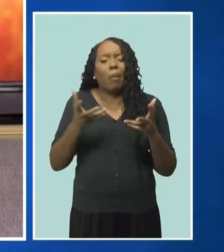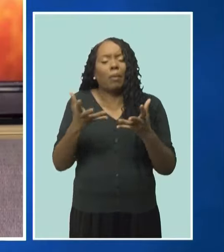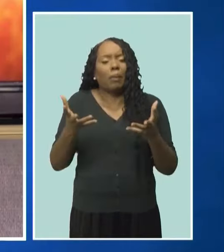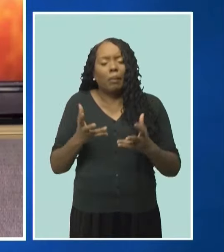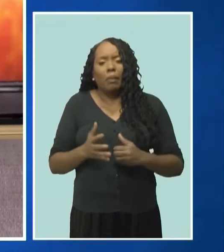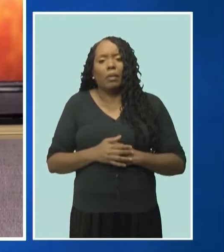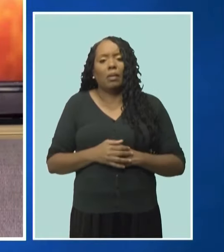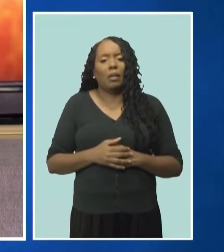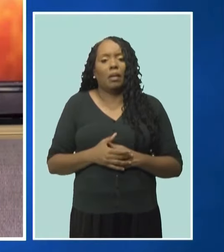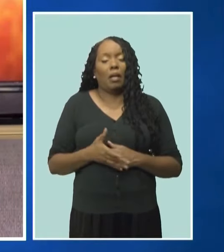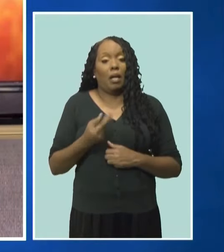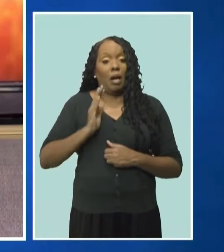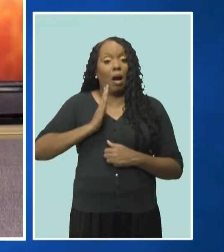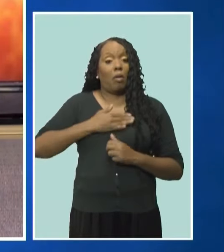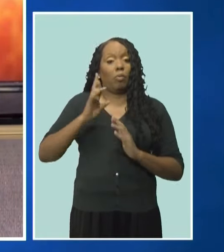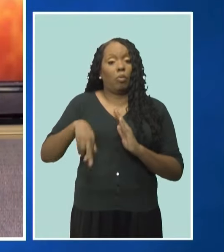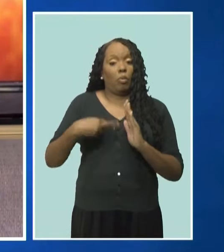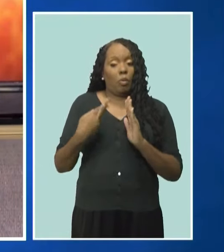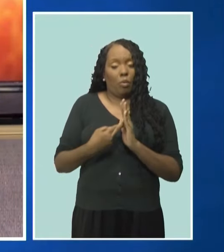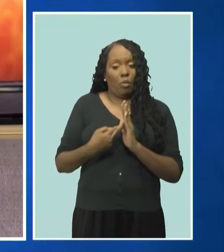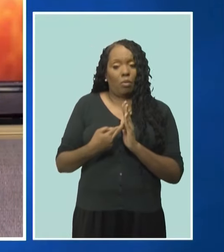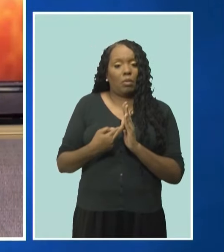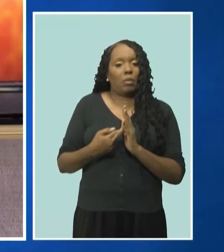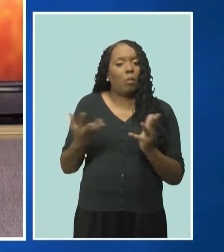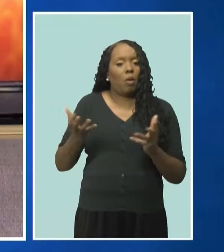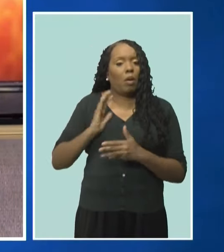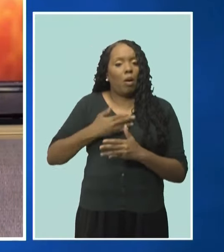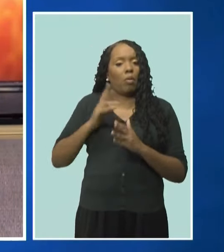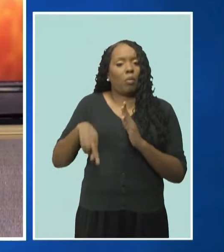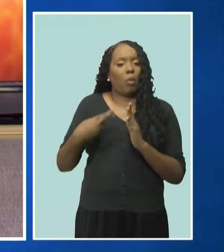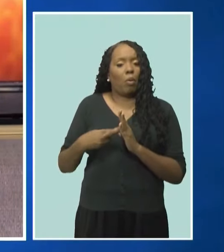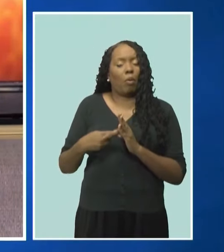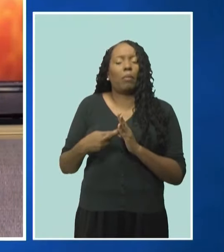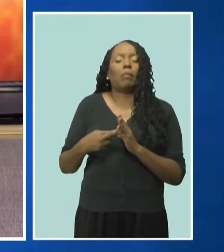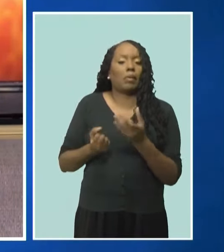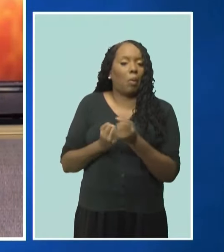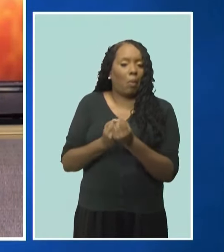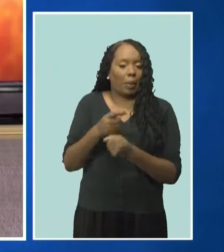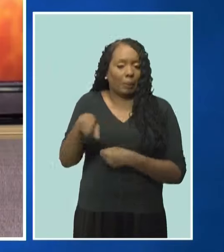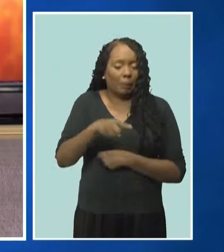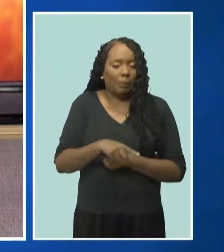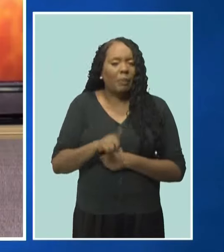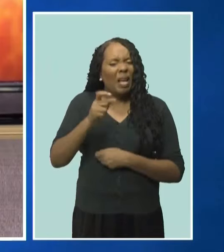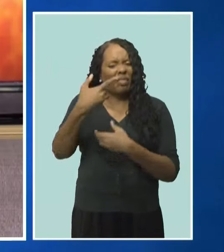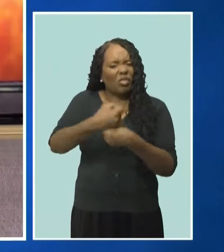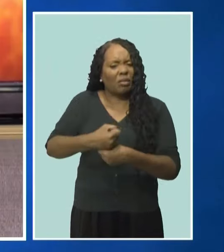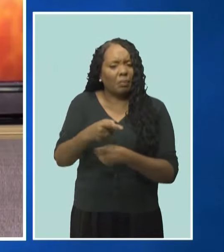the role of the rest of us will be to support them. I think we have to trust them.